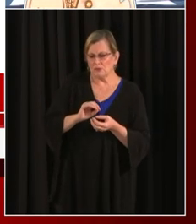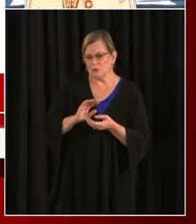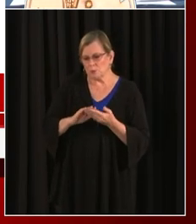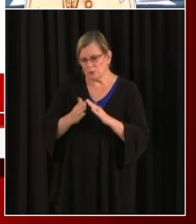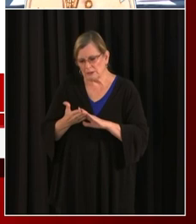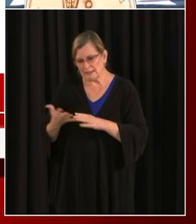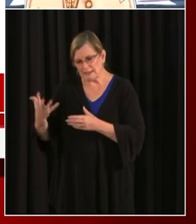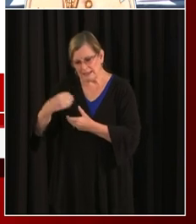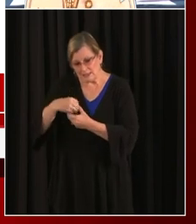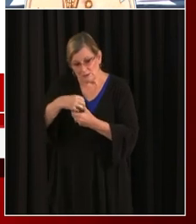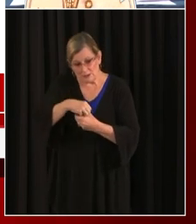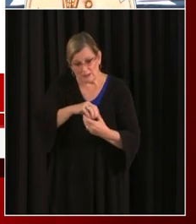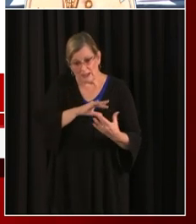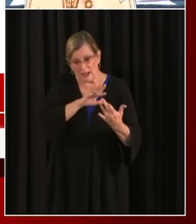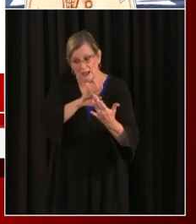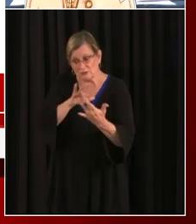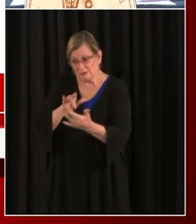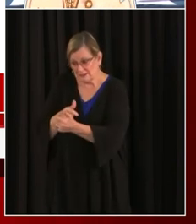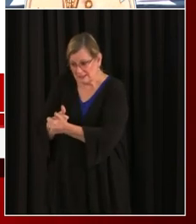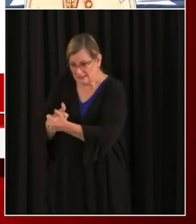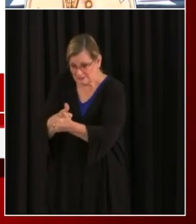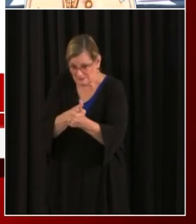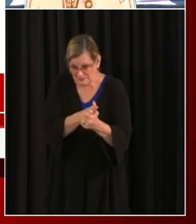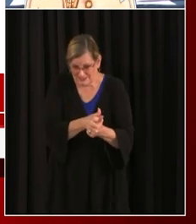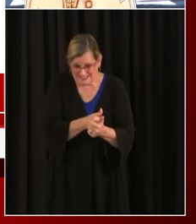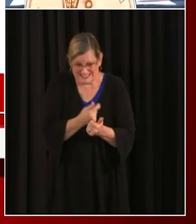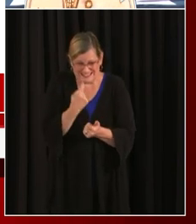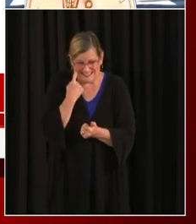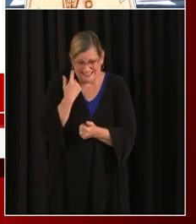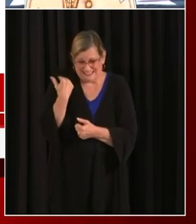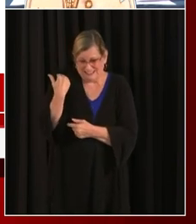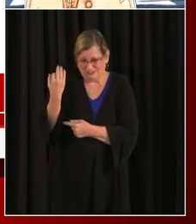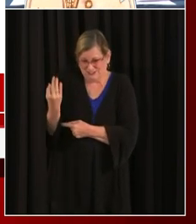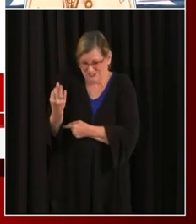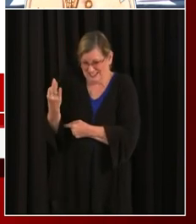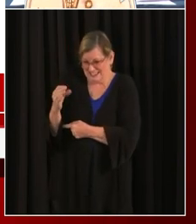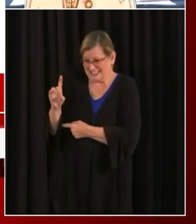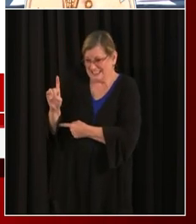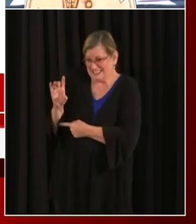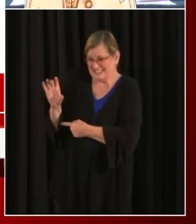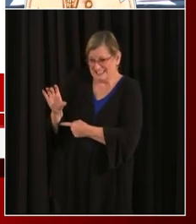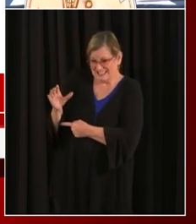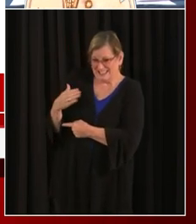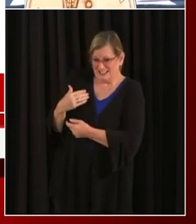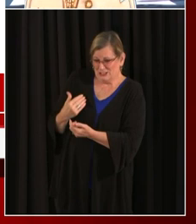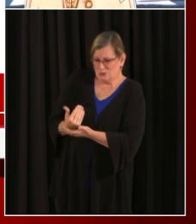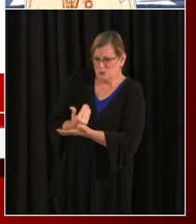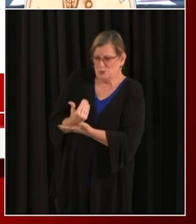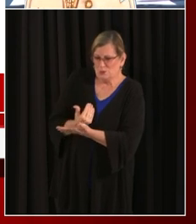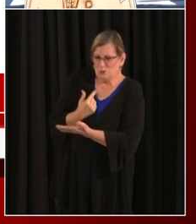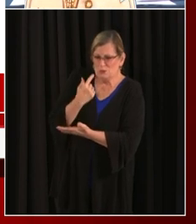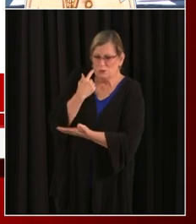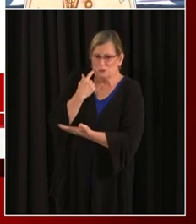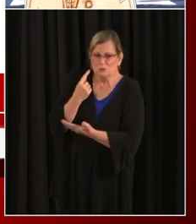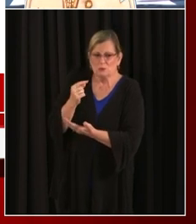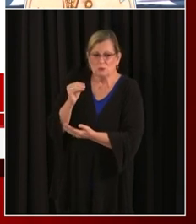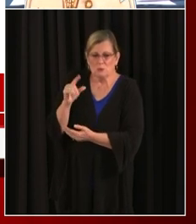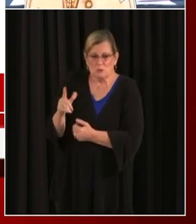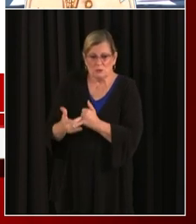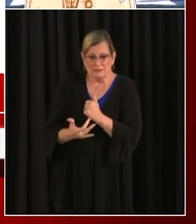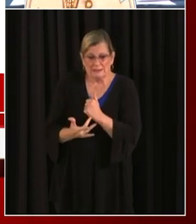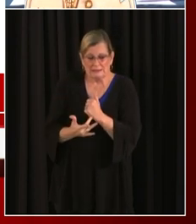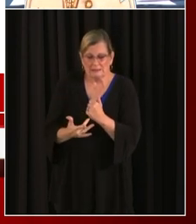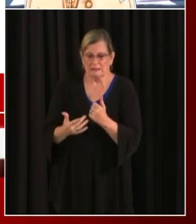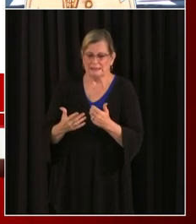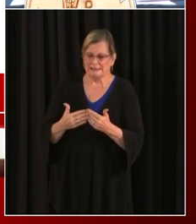contact tracing. And on Friday, DC Health began using a new tool that makes it even easier for residents to share their symptoms and